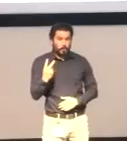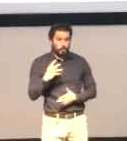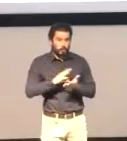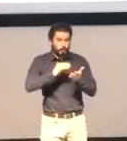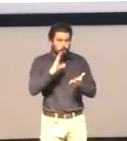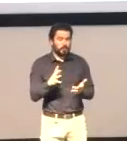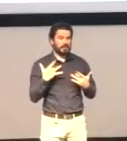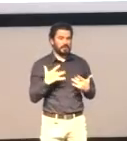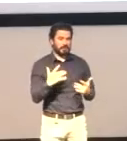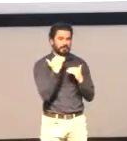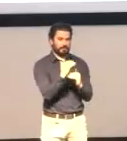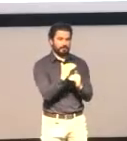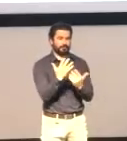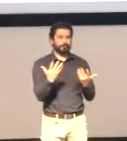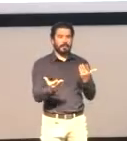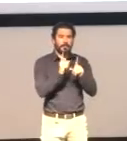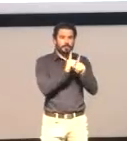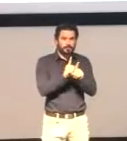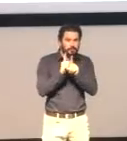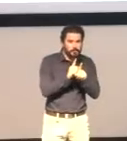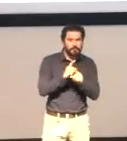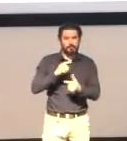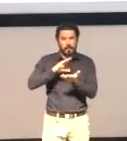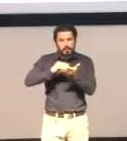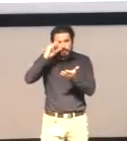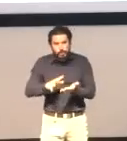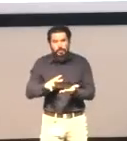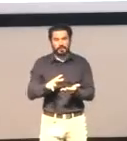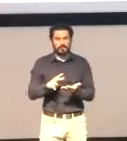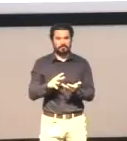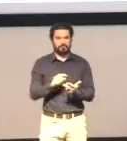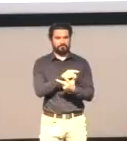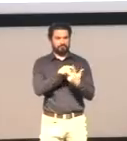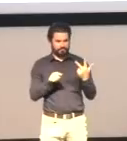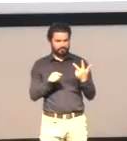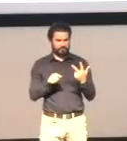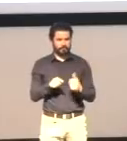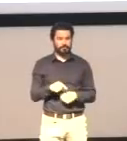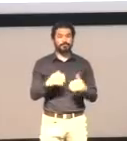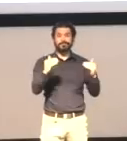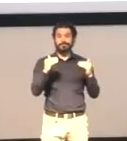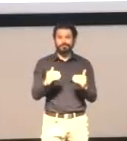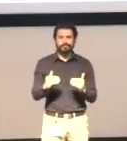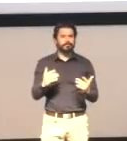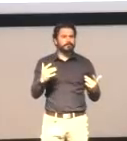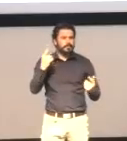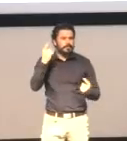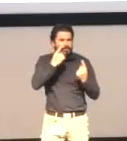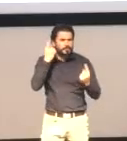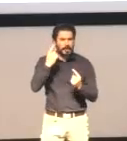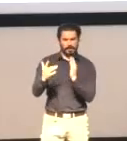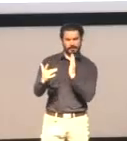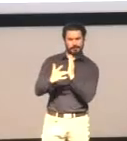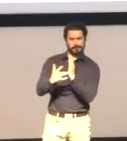such as a fellow resident or student. We should all consider how technology might be used to meet educational